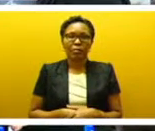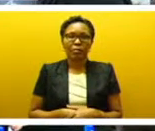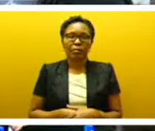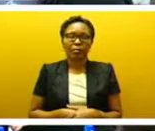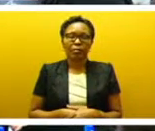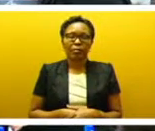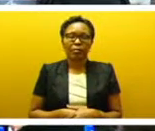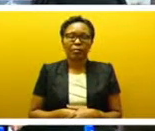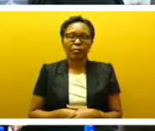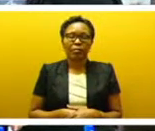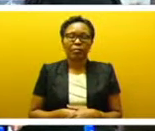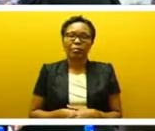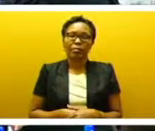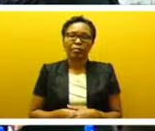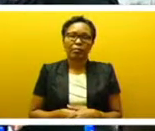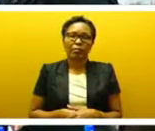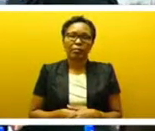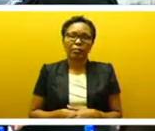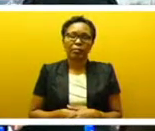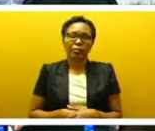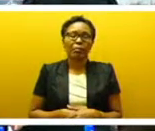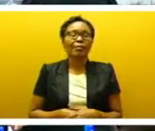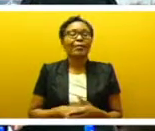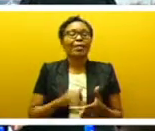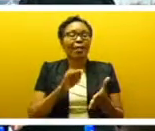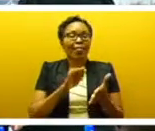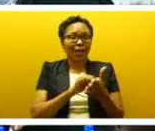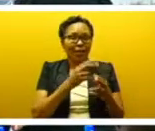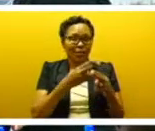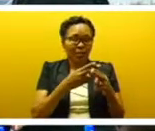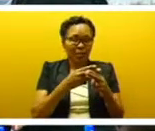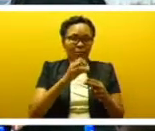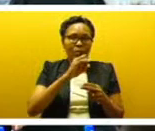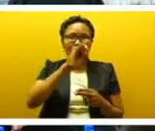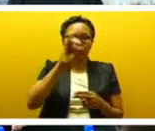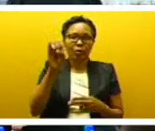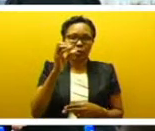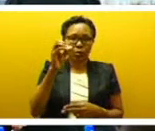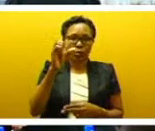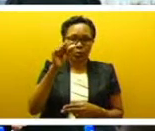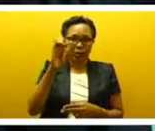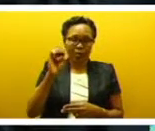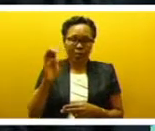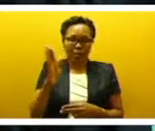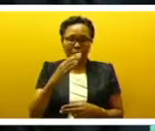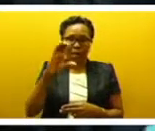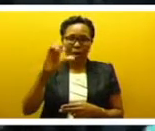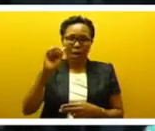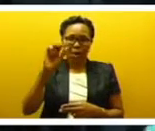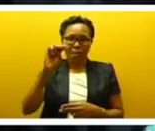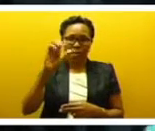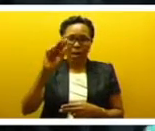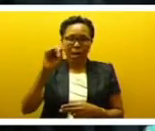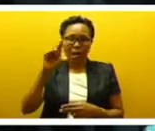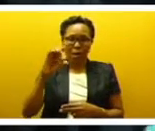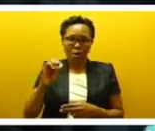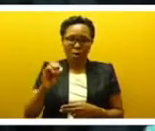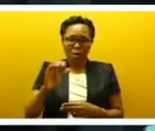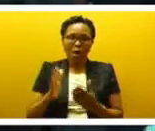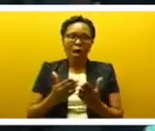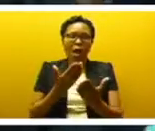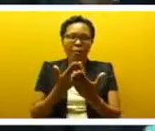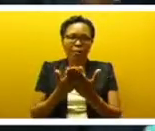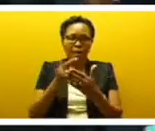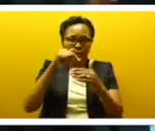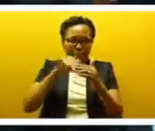my ladies, my lords, that name, Jose Camargo Gregorio, appears in our